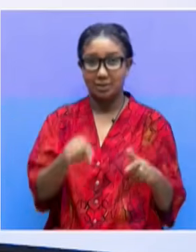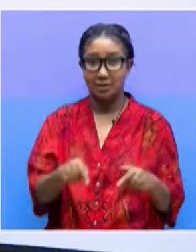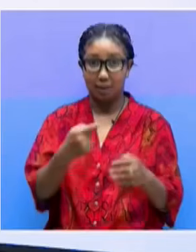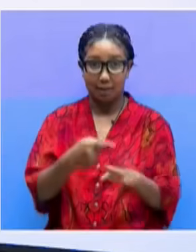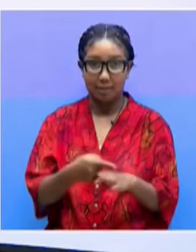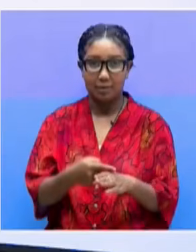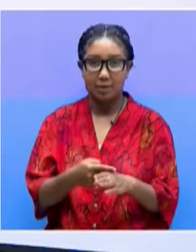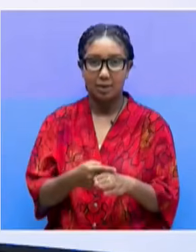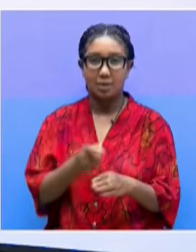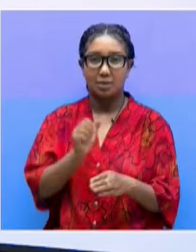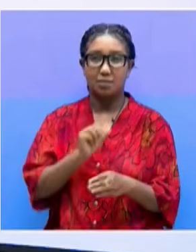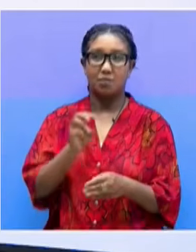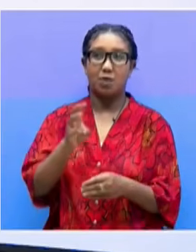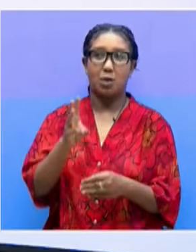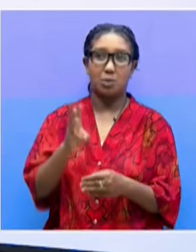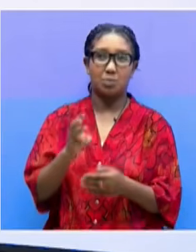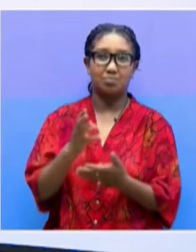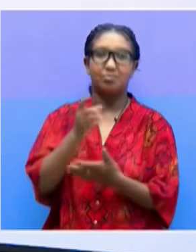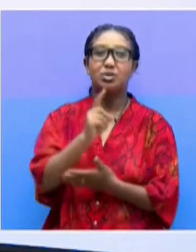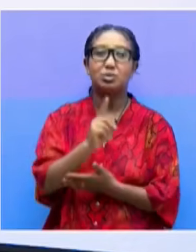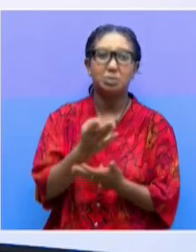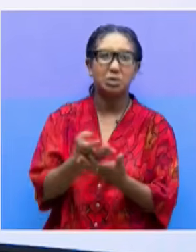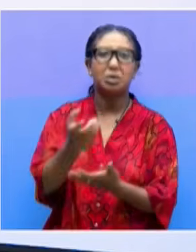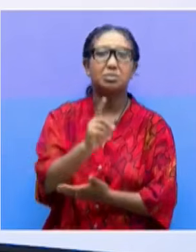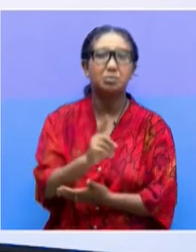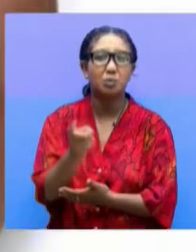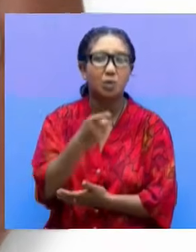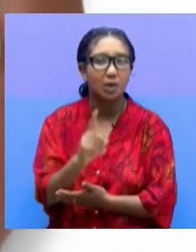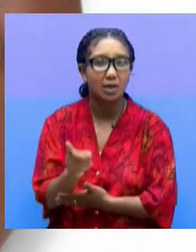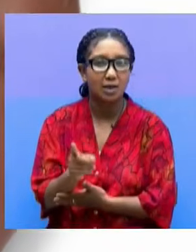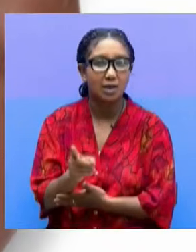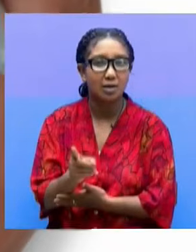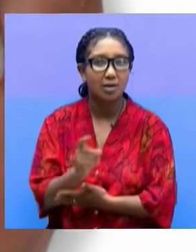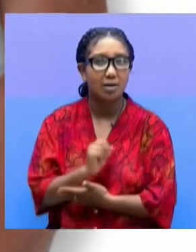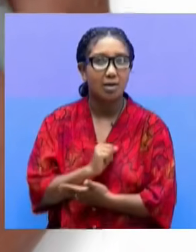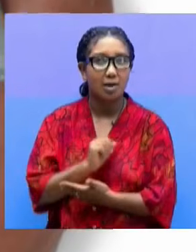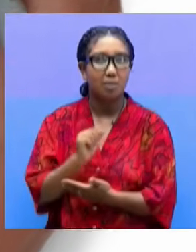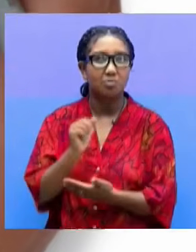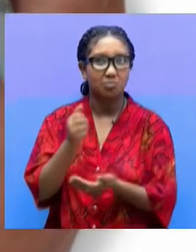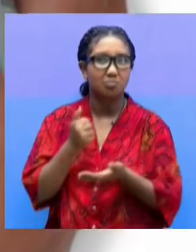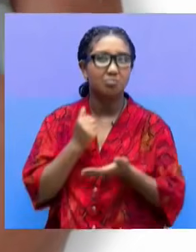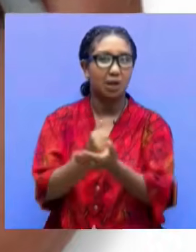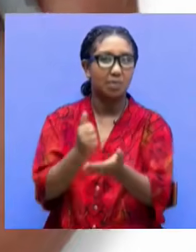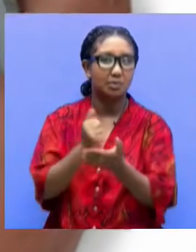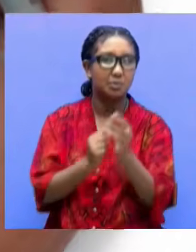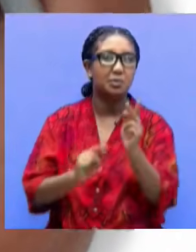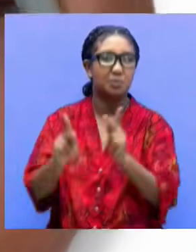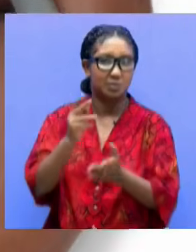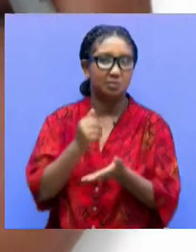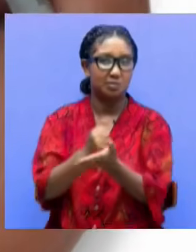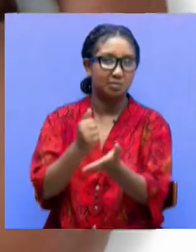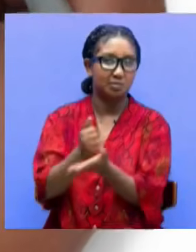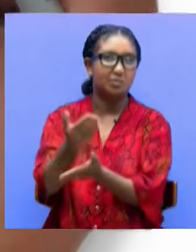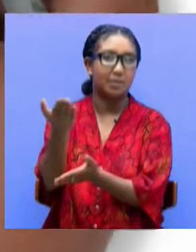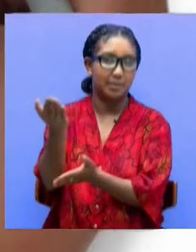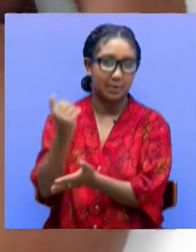yeah? If I were rich, what would you do? I would help,